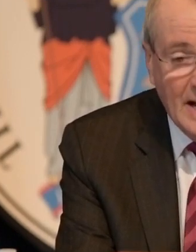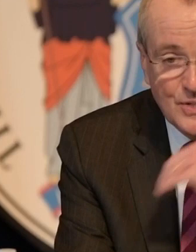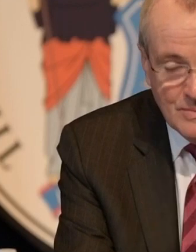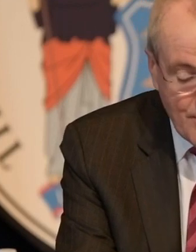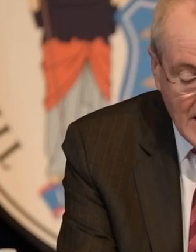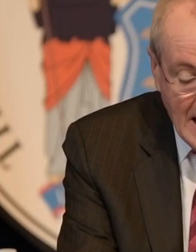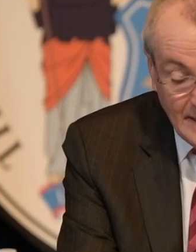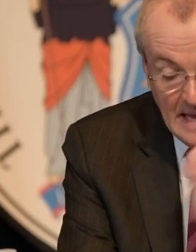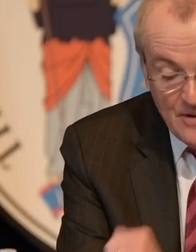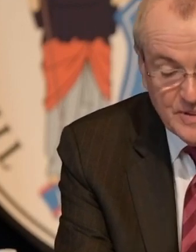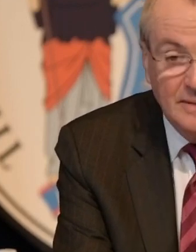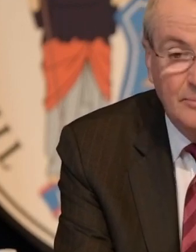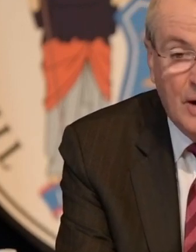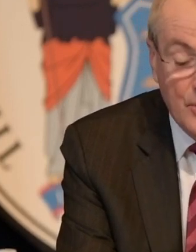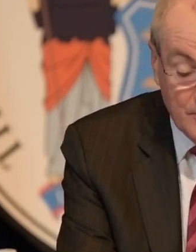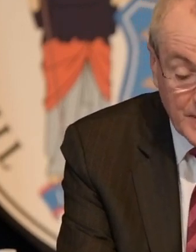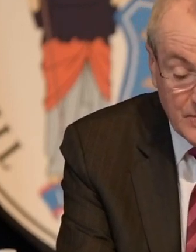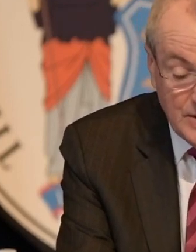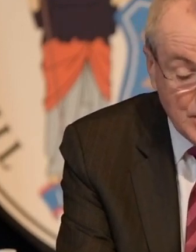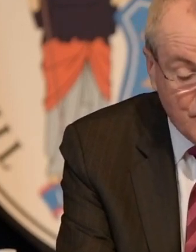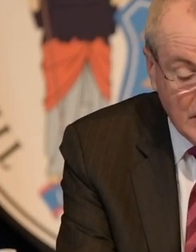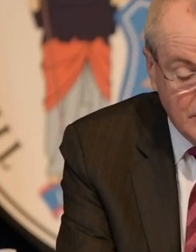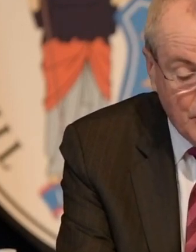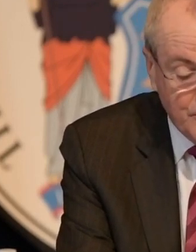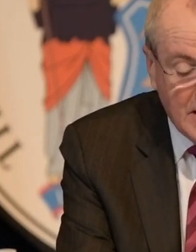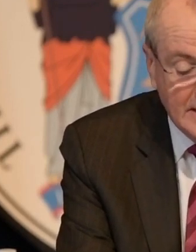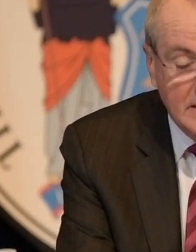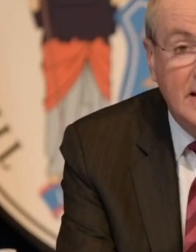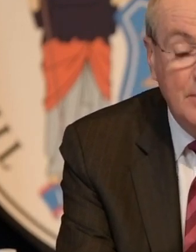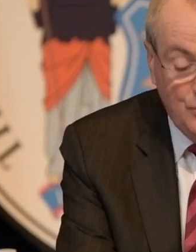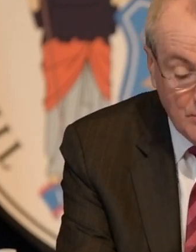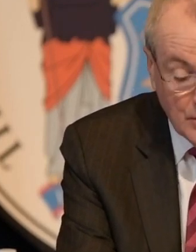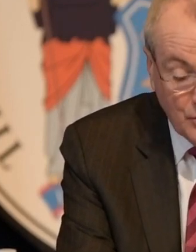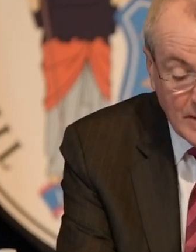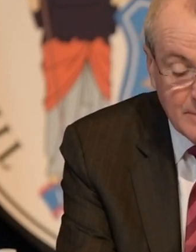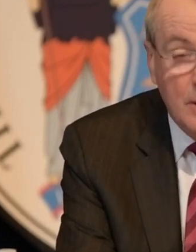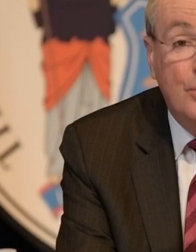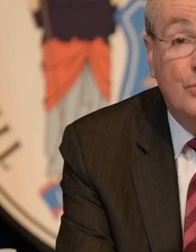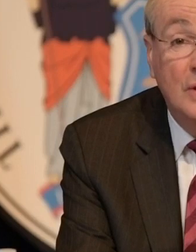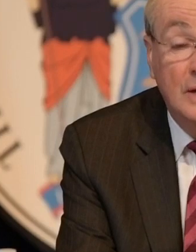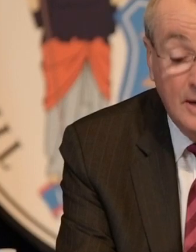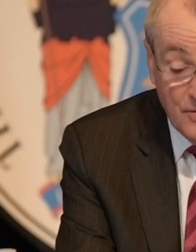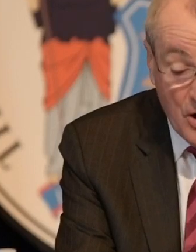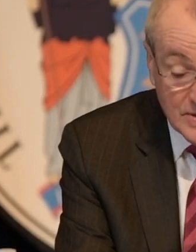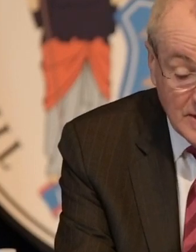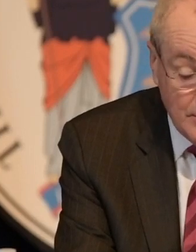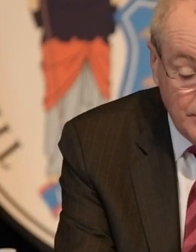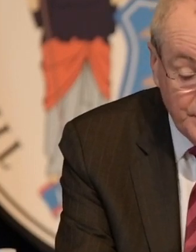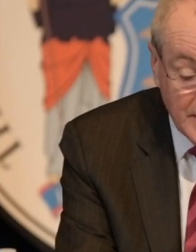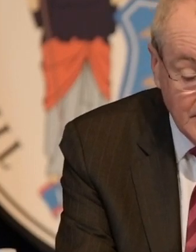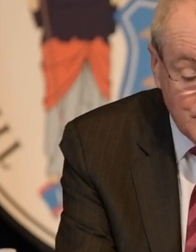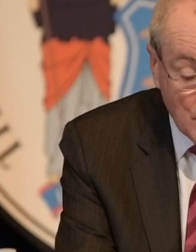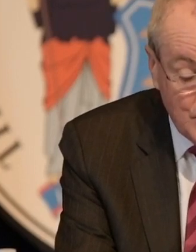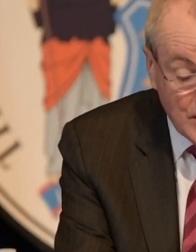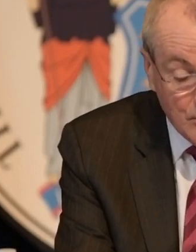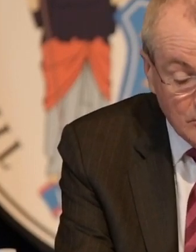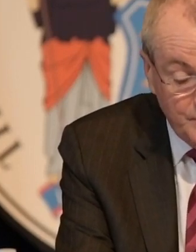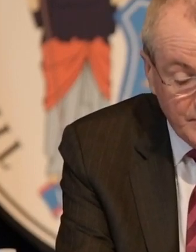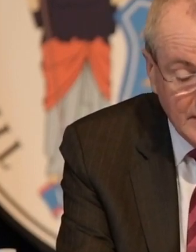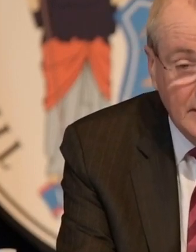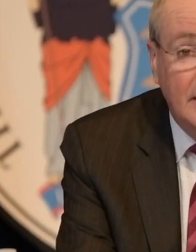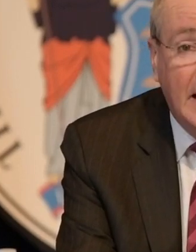I'd like to remember Anna Gaffney, mother of a dear friend of both mine and Tammy's, among so many members of our team, Jerry